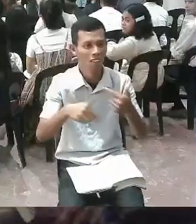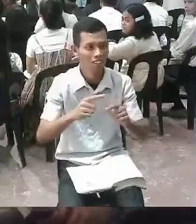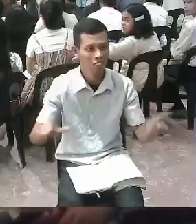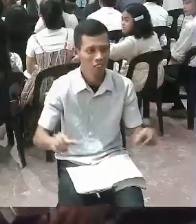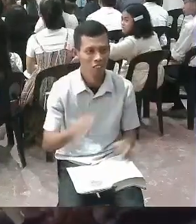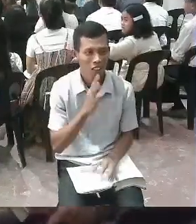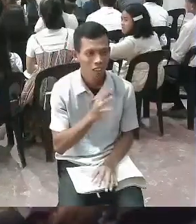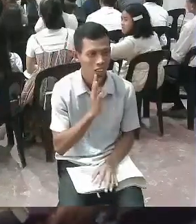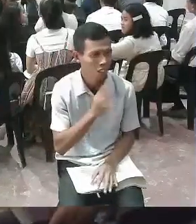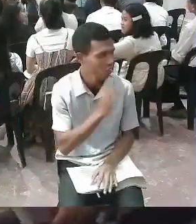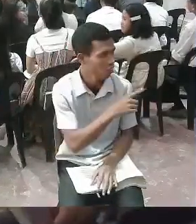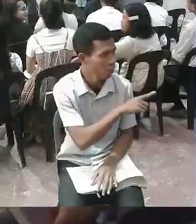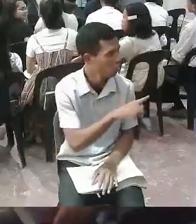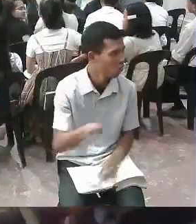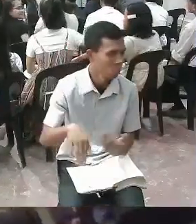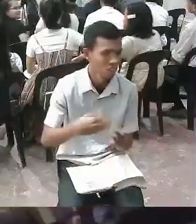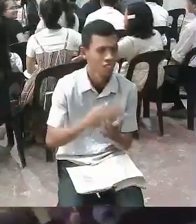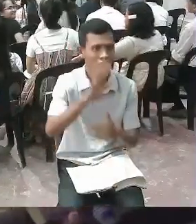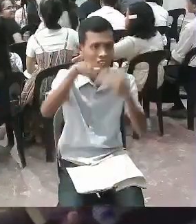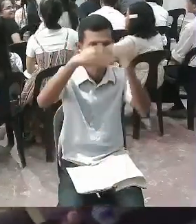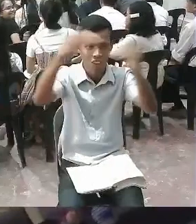language. Thank God for it here.